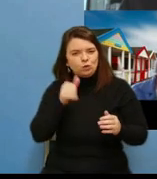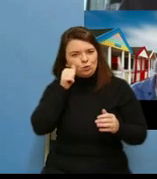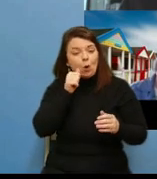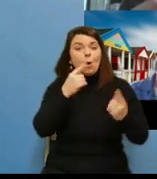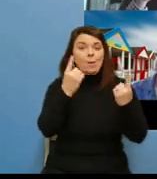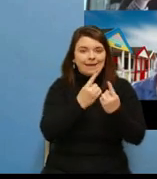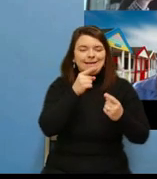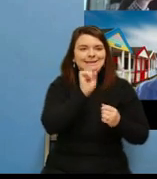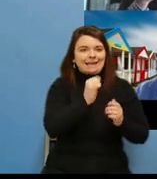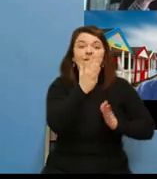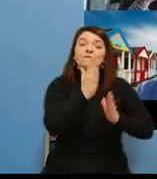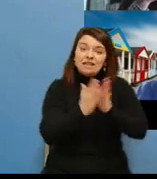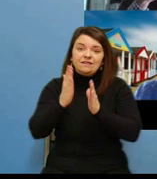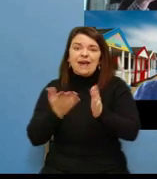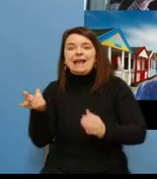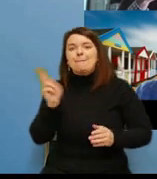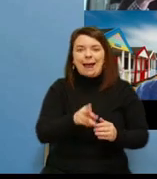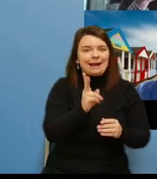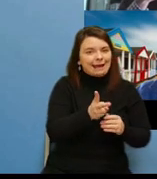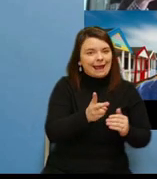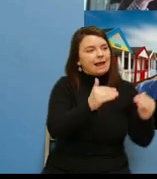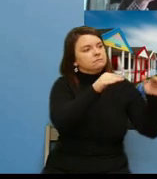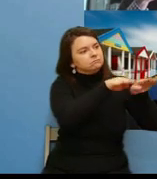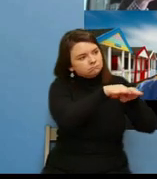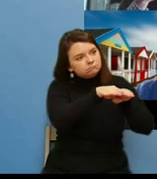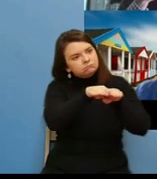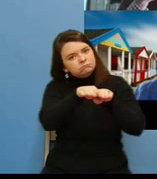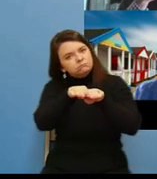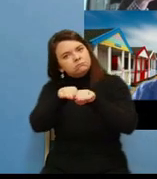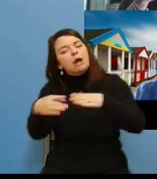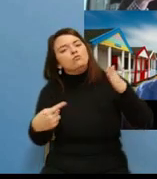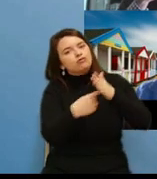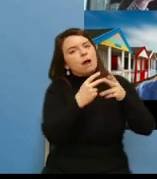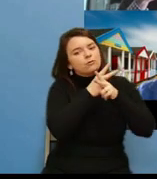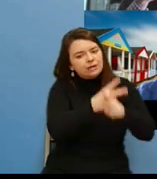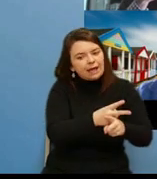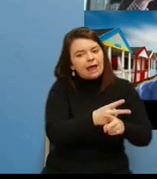I don't quite know the question I'm asking, but things are stabilising, and that we do feel that